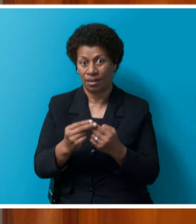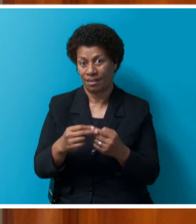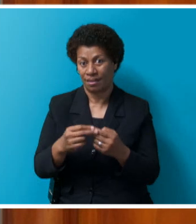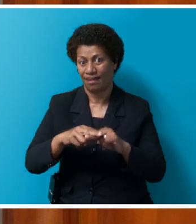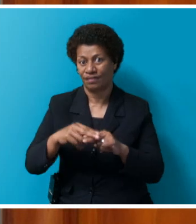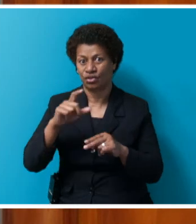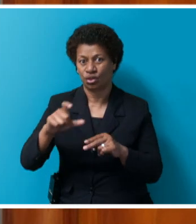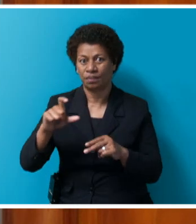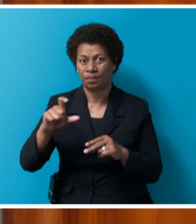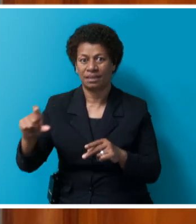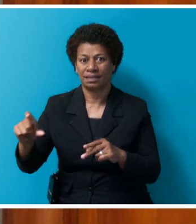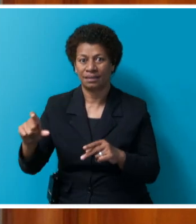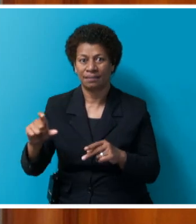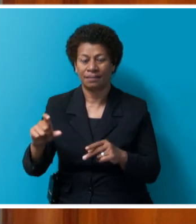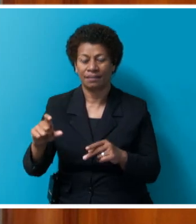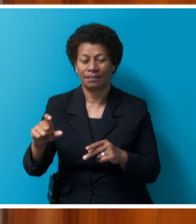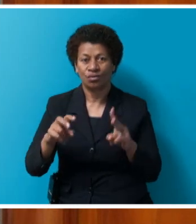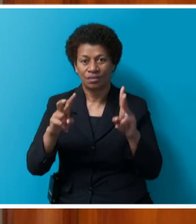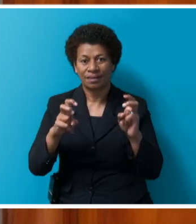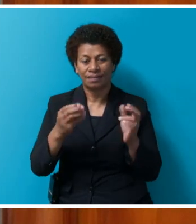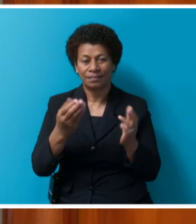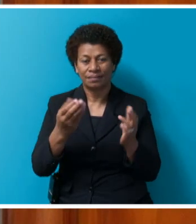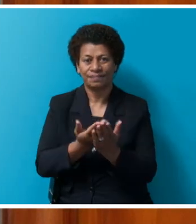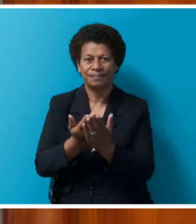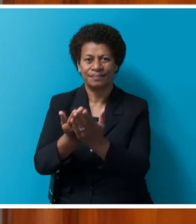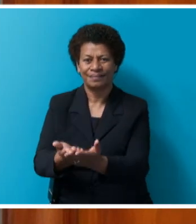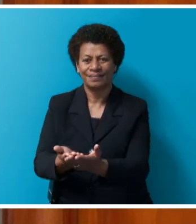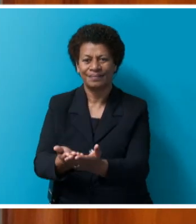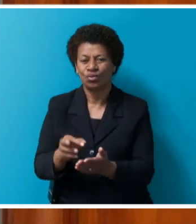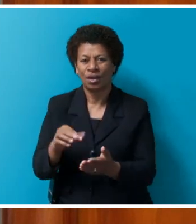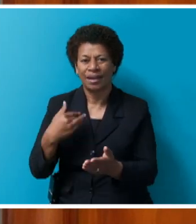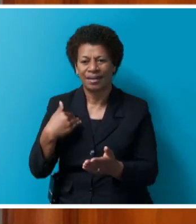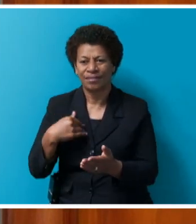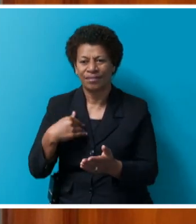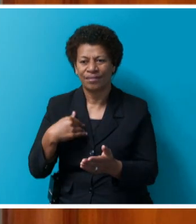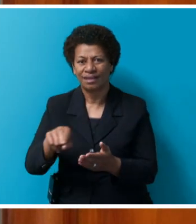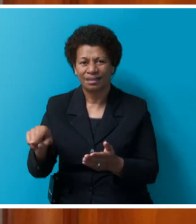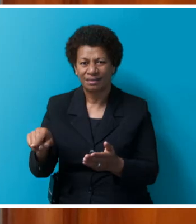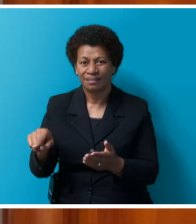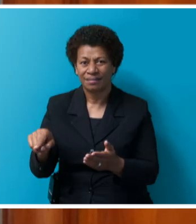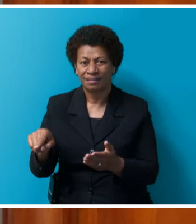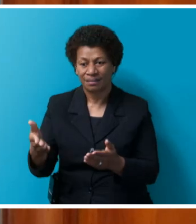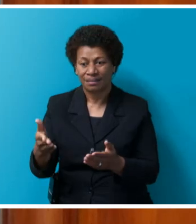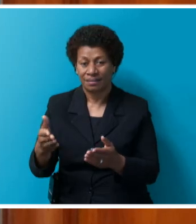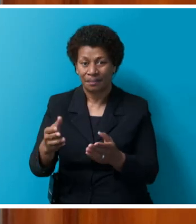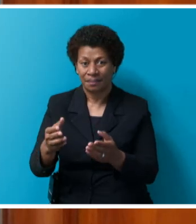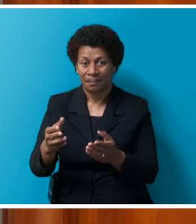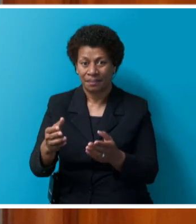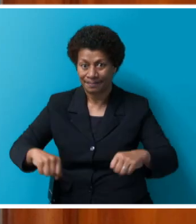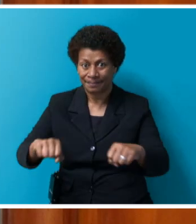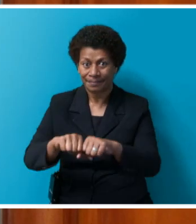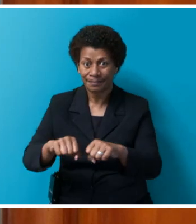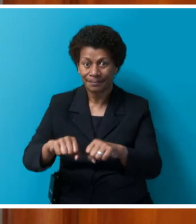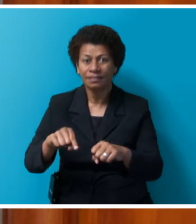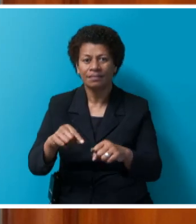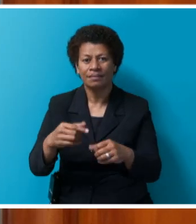The handover of titles to our people living in informal settlements and in public housing will appreciate their security of